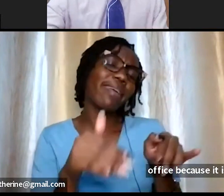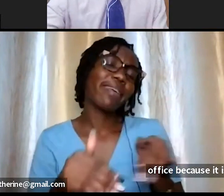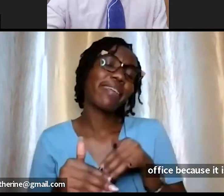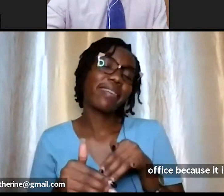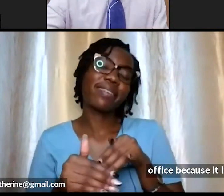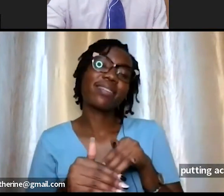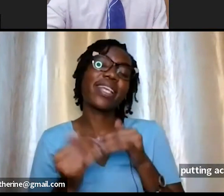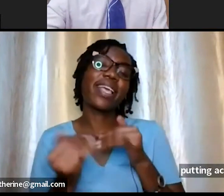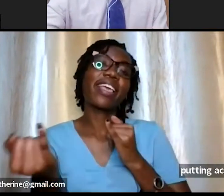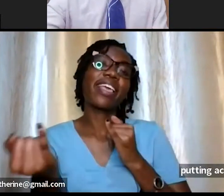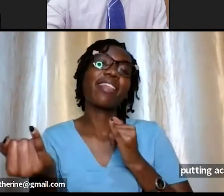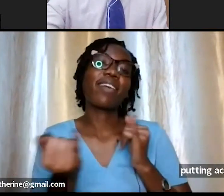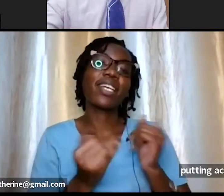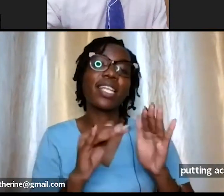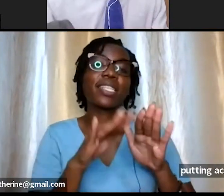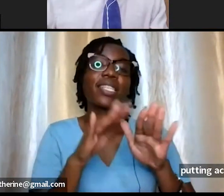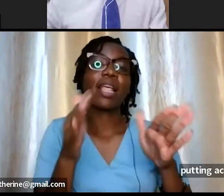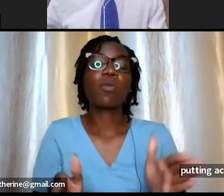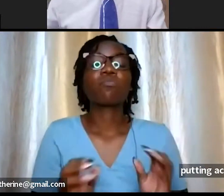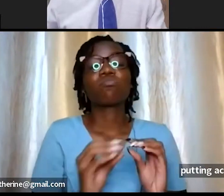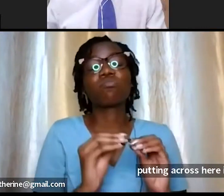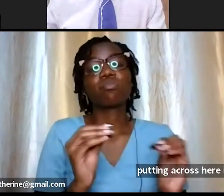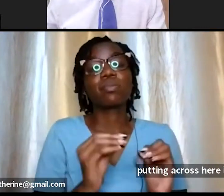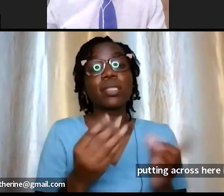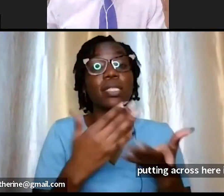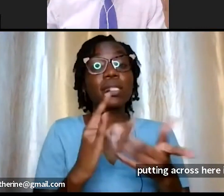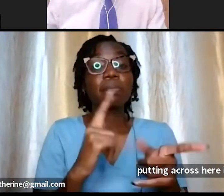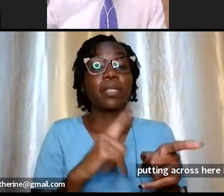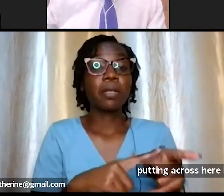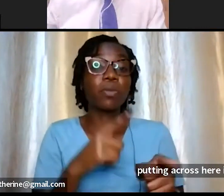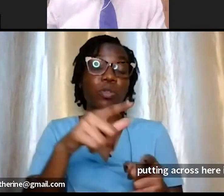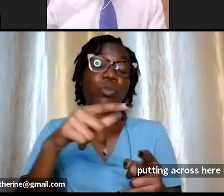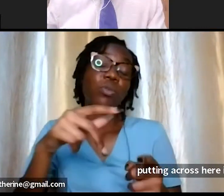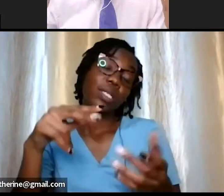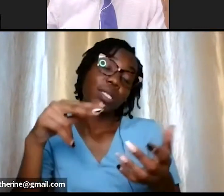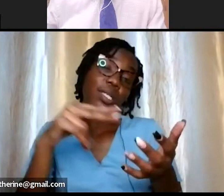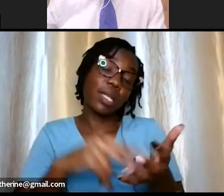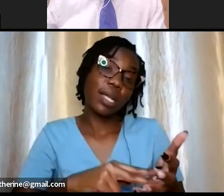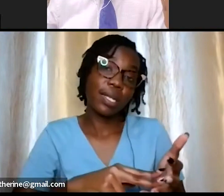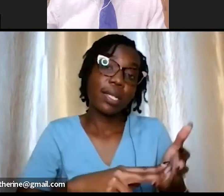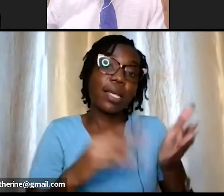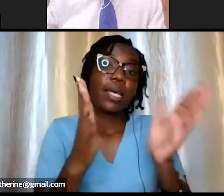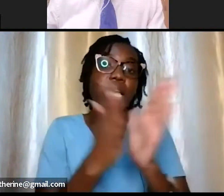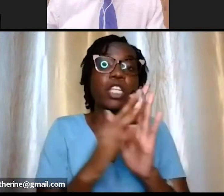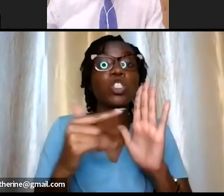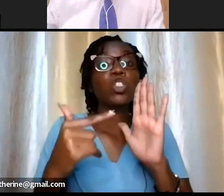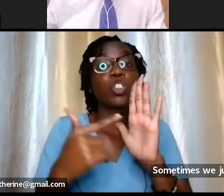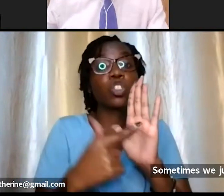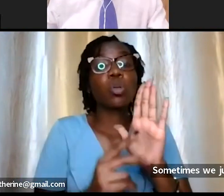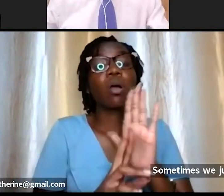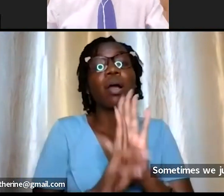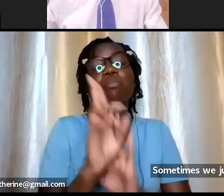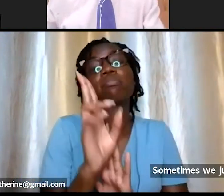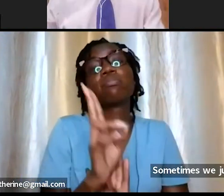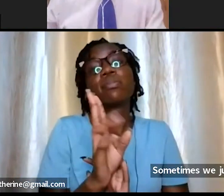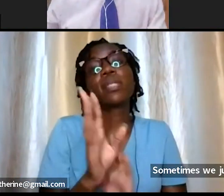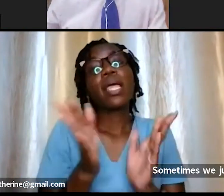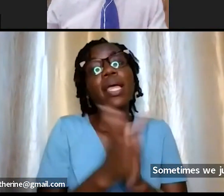be invited to the table. Sometimes you just need to step up and show up and tell your